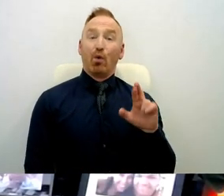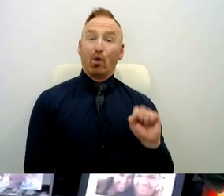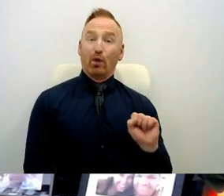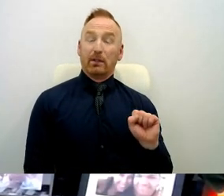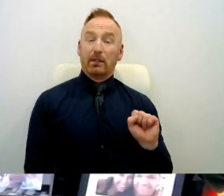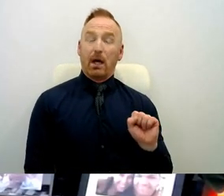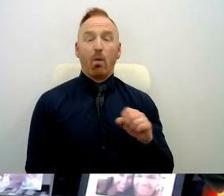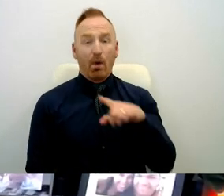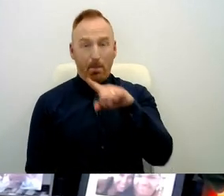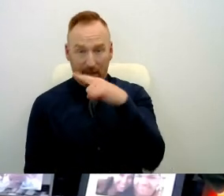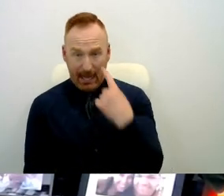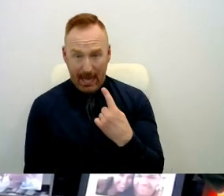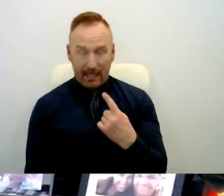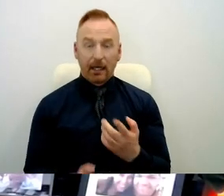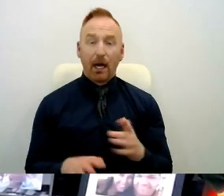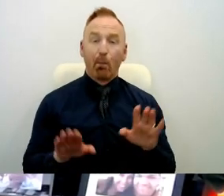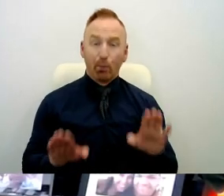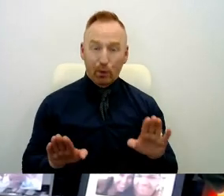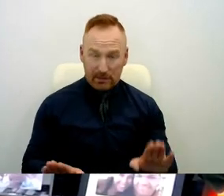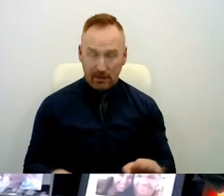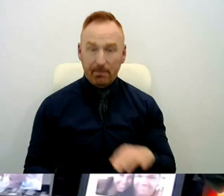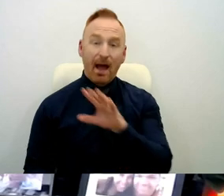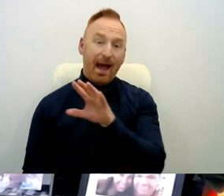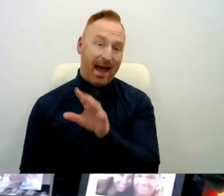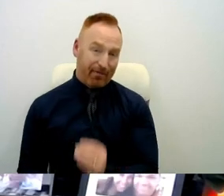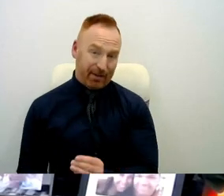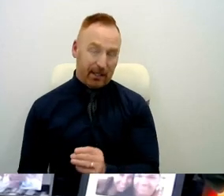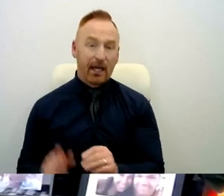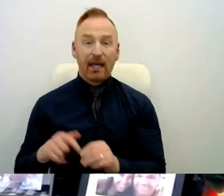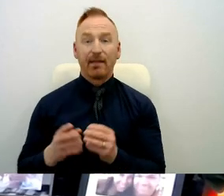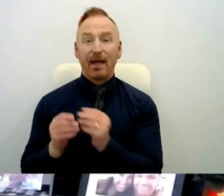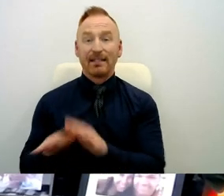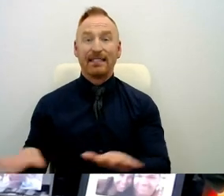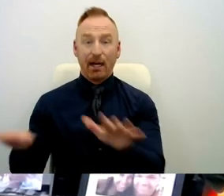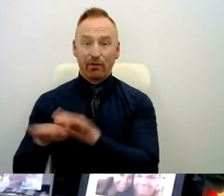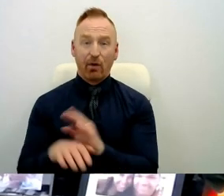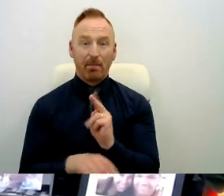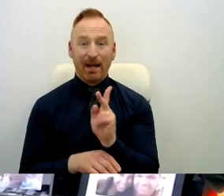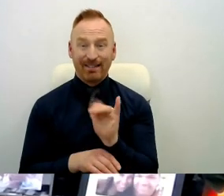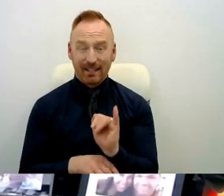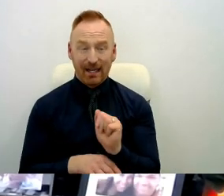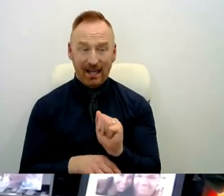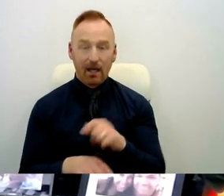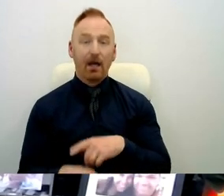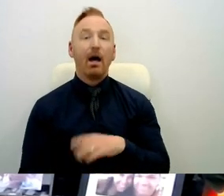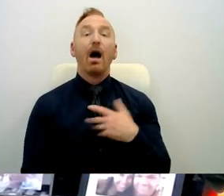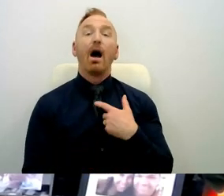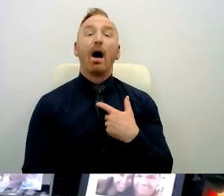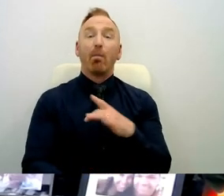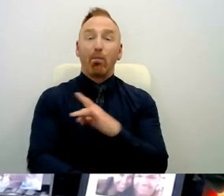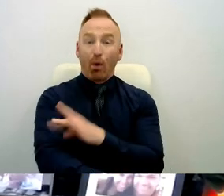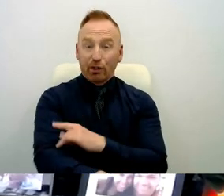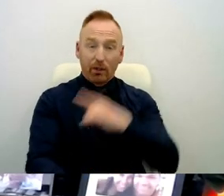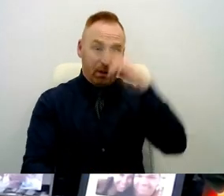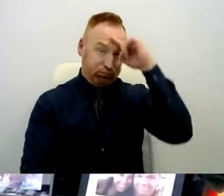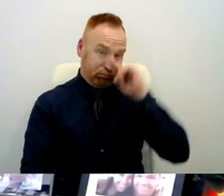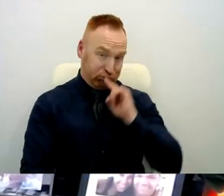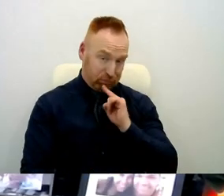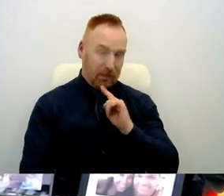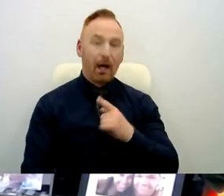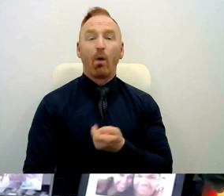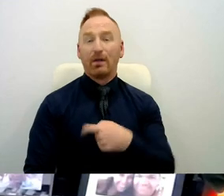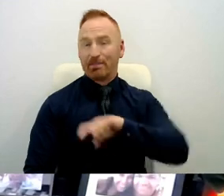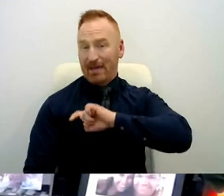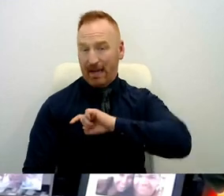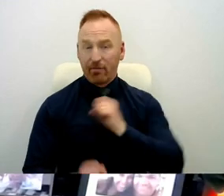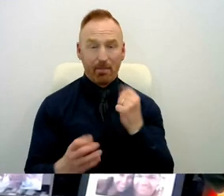who were Black Muslim Africans, conquered and occupied territories which now form part of modern-day Malta, Portugal, Spain, and Italy for several